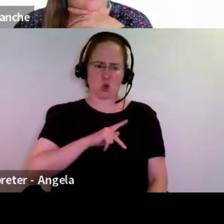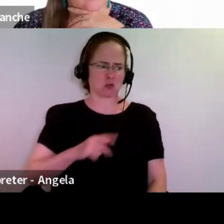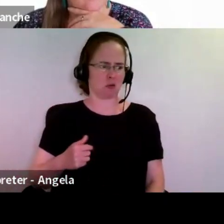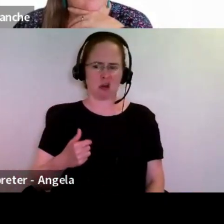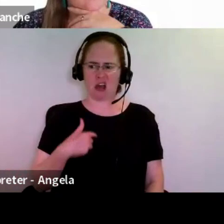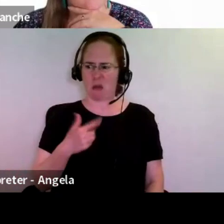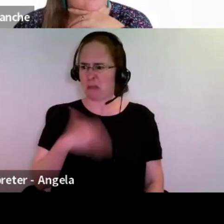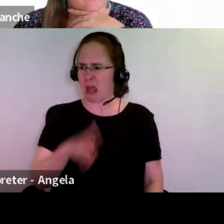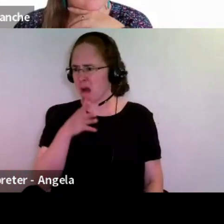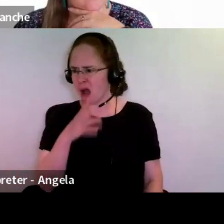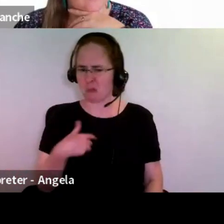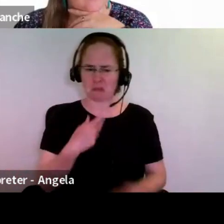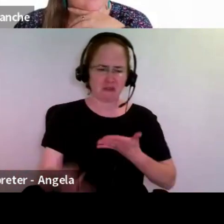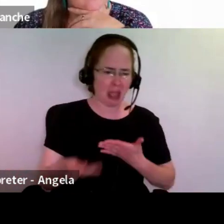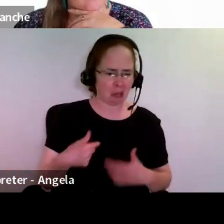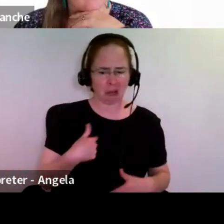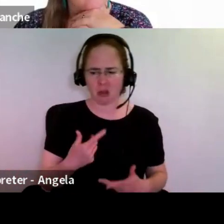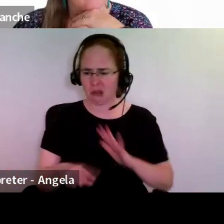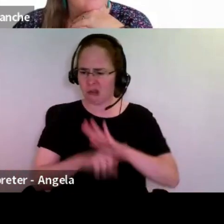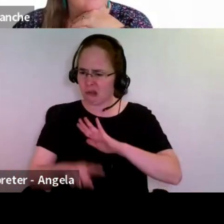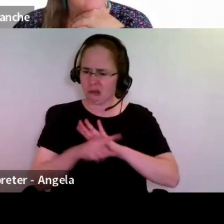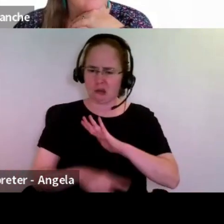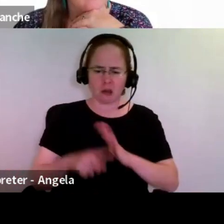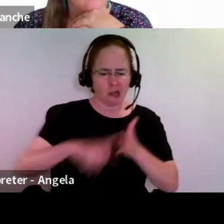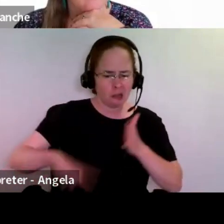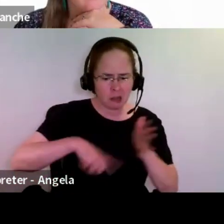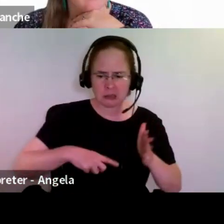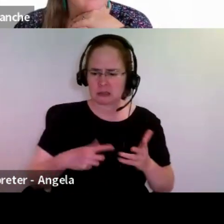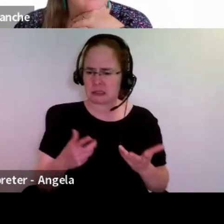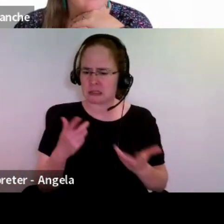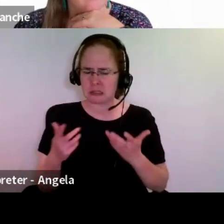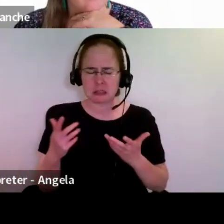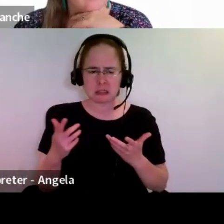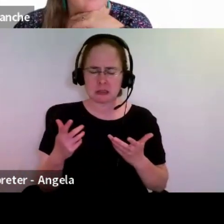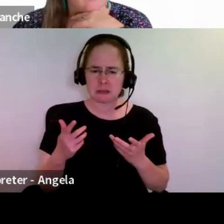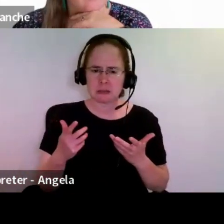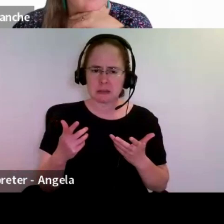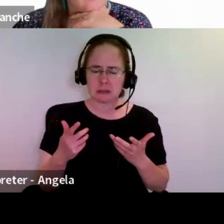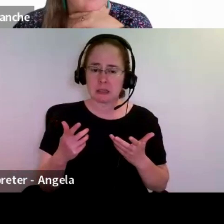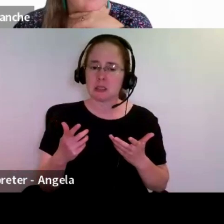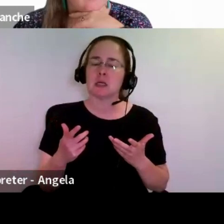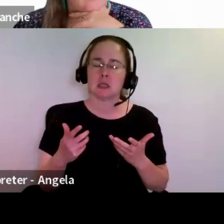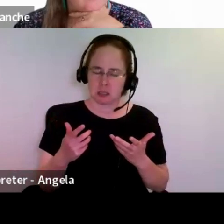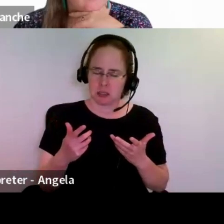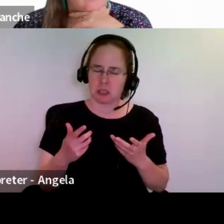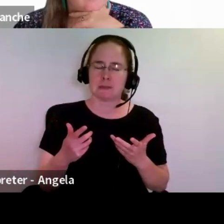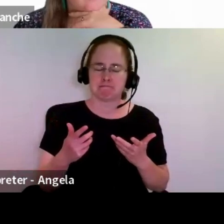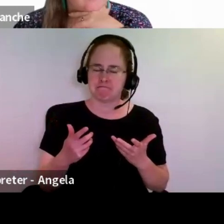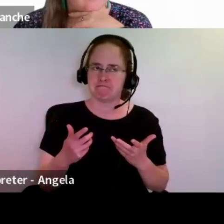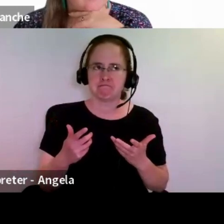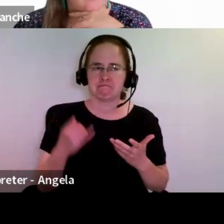failure on your parenting or how you are navigating this small human and take it as